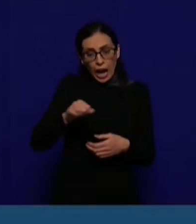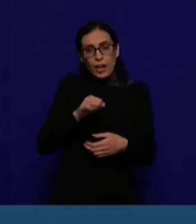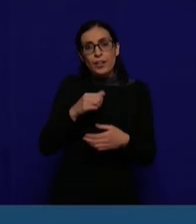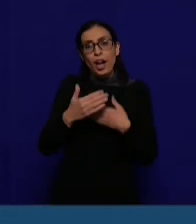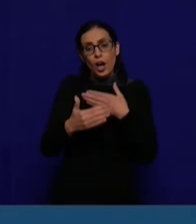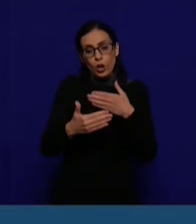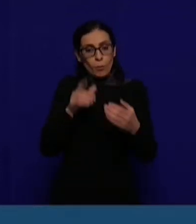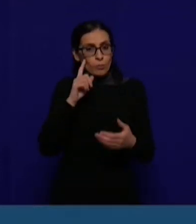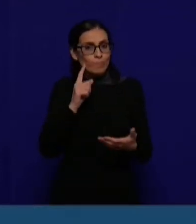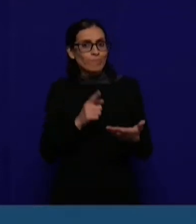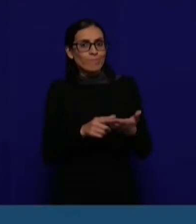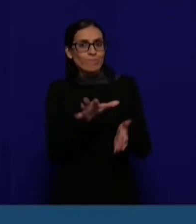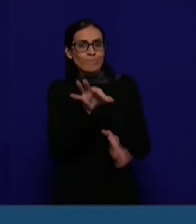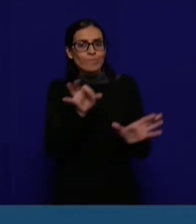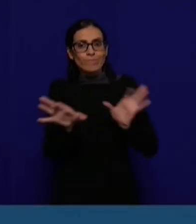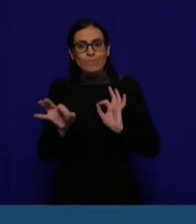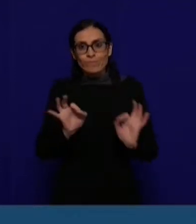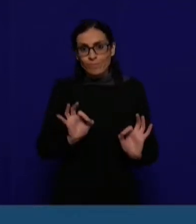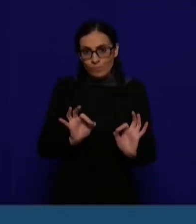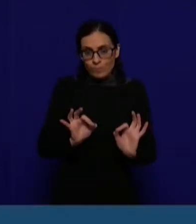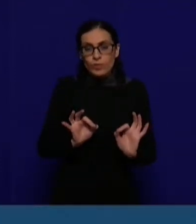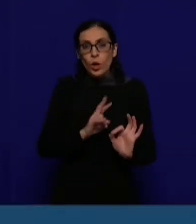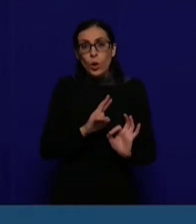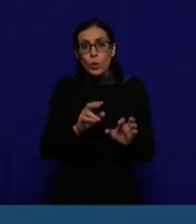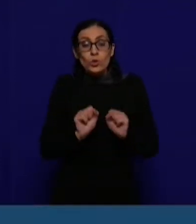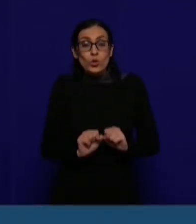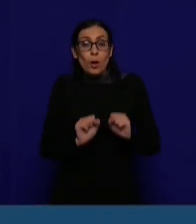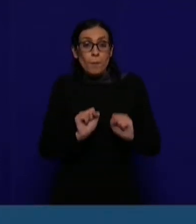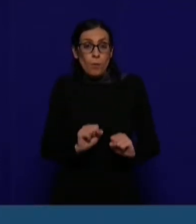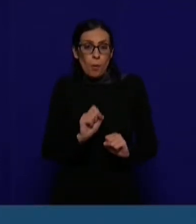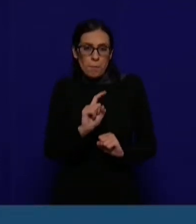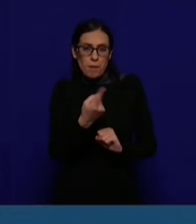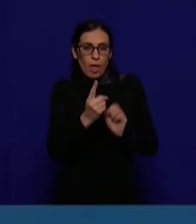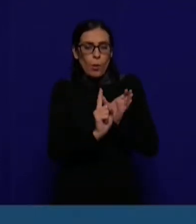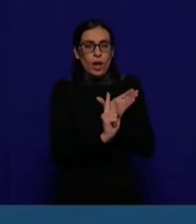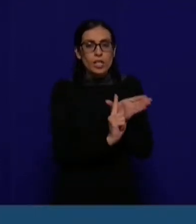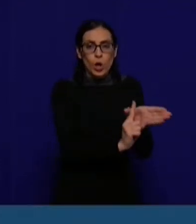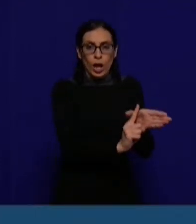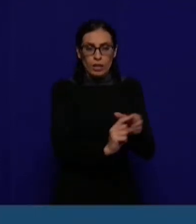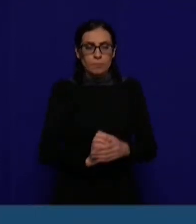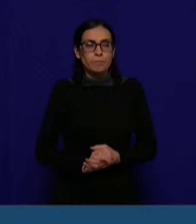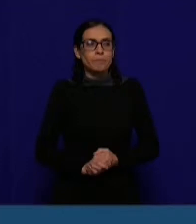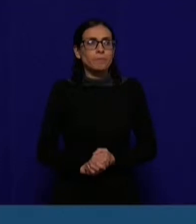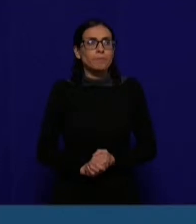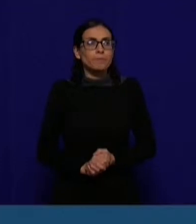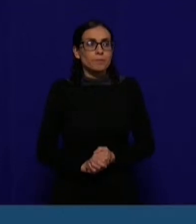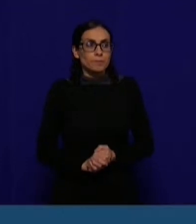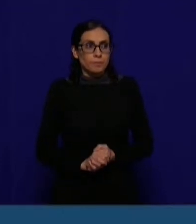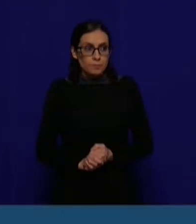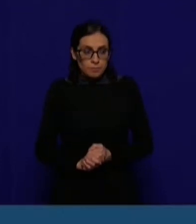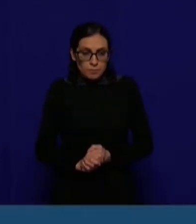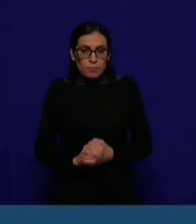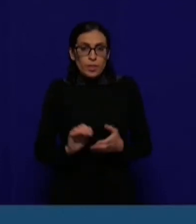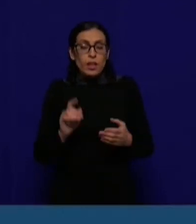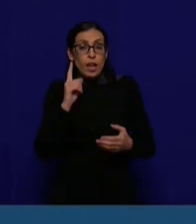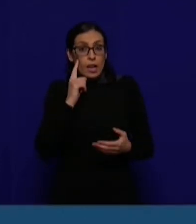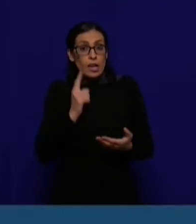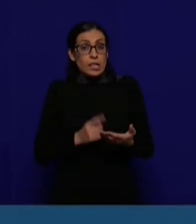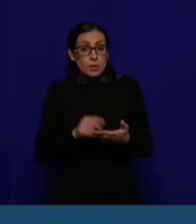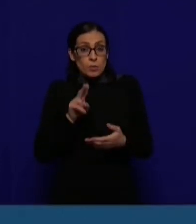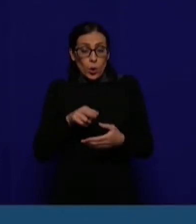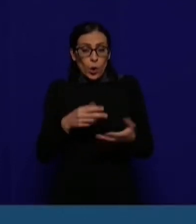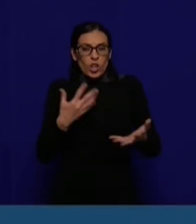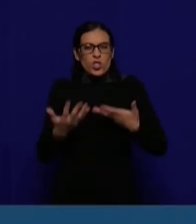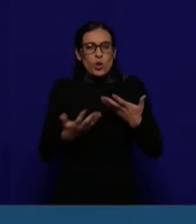naqbduhom mill-ewwel ikunu qegħdin jinżammu ukoll f'iżolazzjoni. Social gatherings ukoll għad ikollna